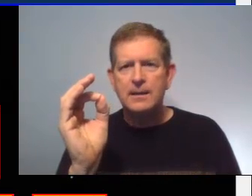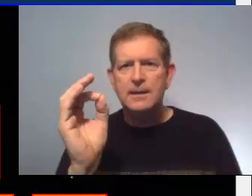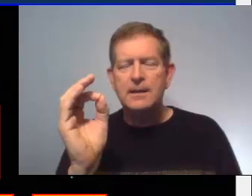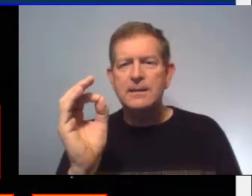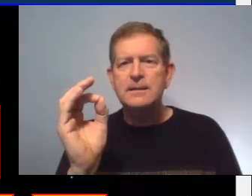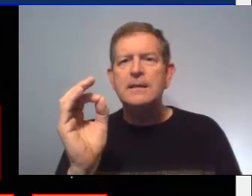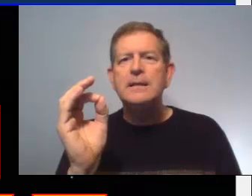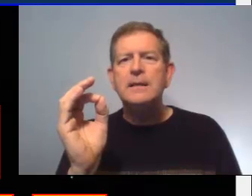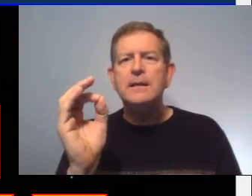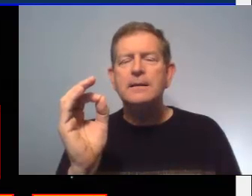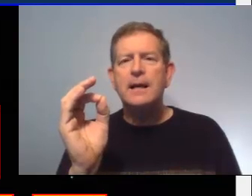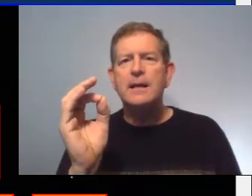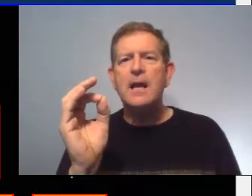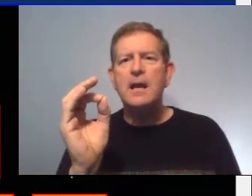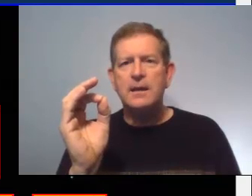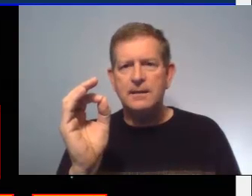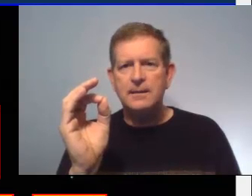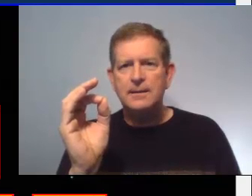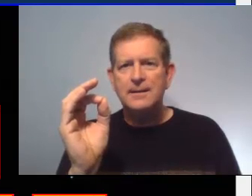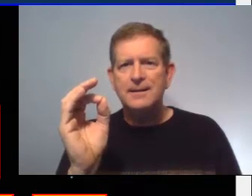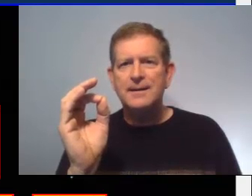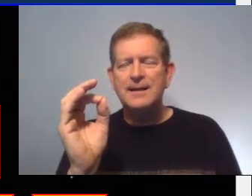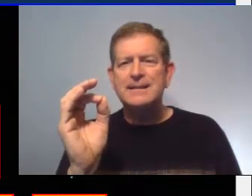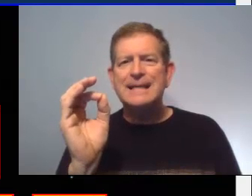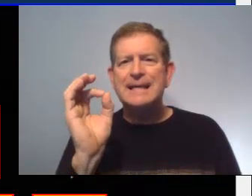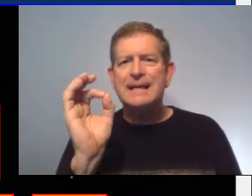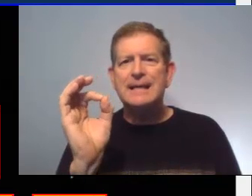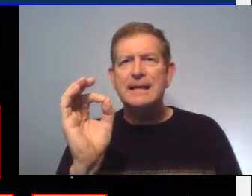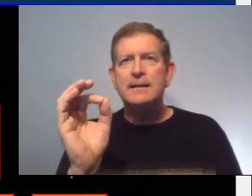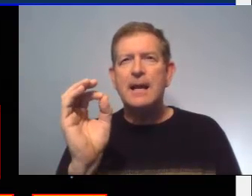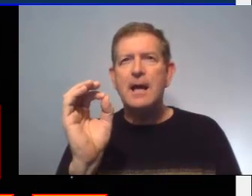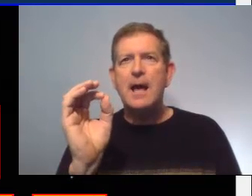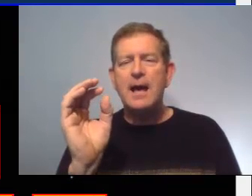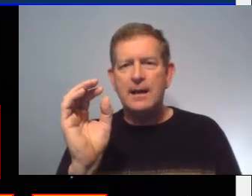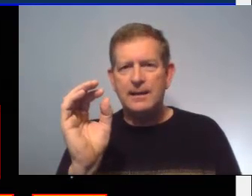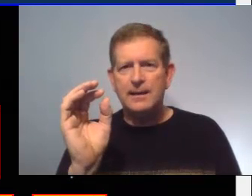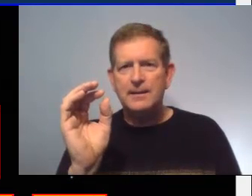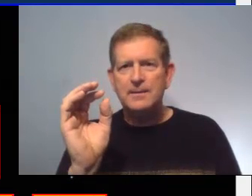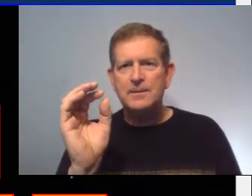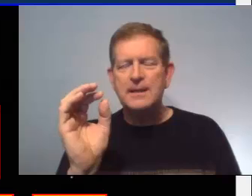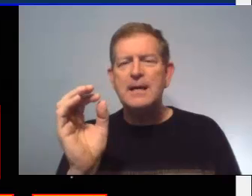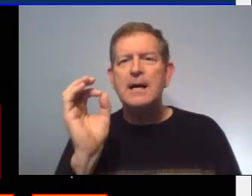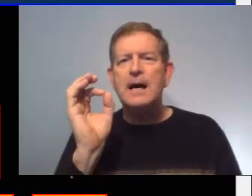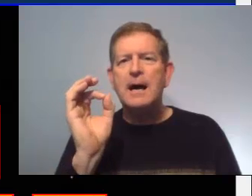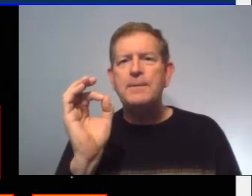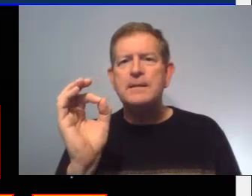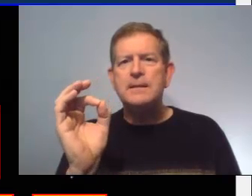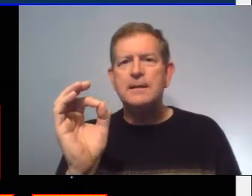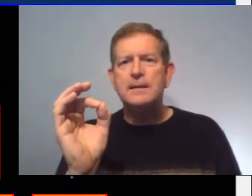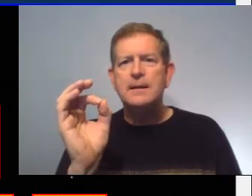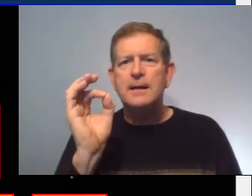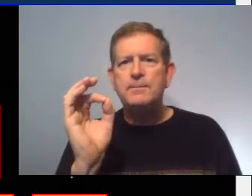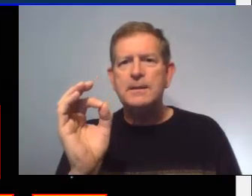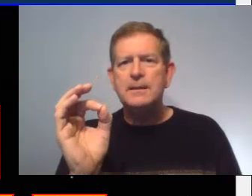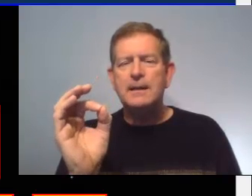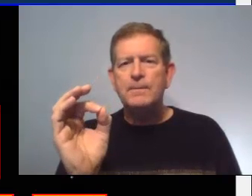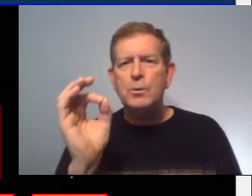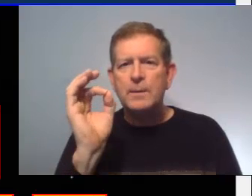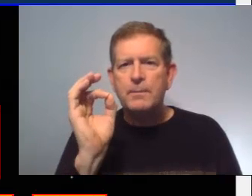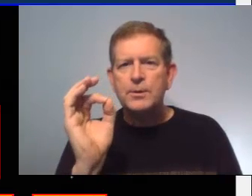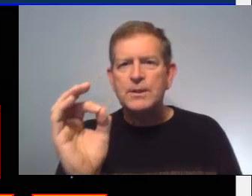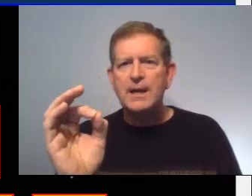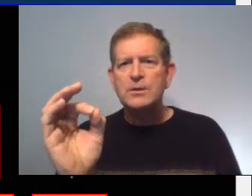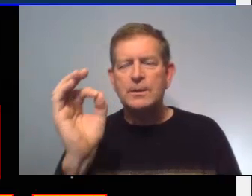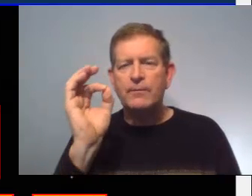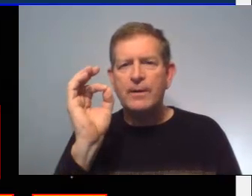a, it's I, not E, it's E, not A. Okay? Habiter, habiter.